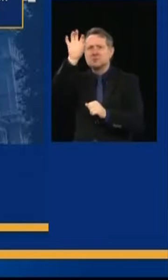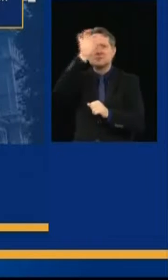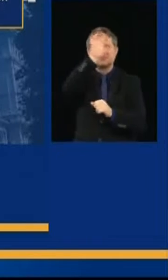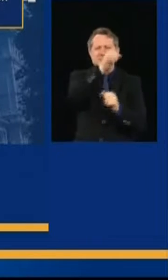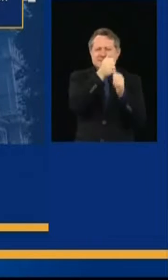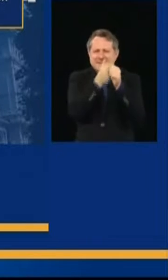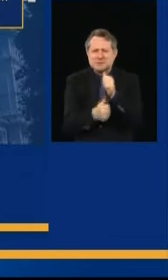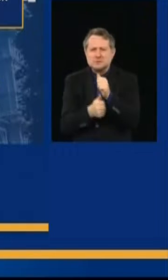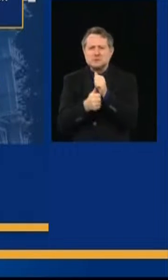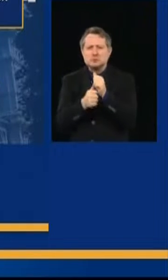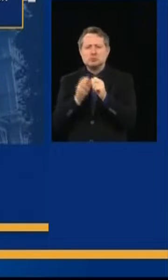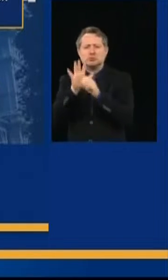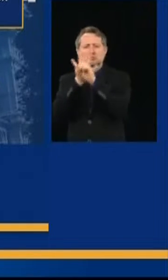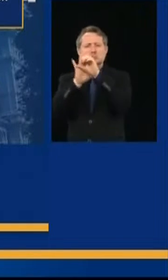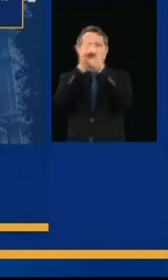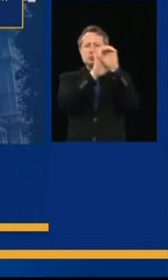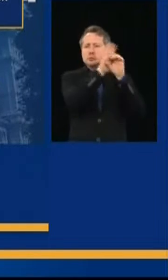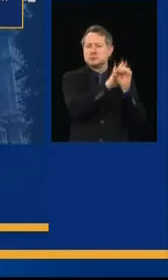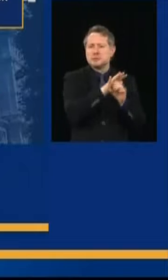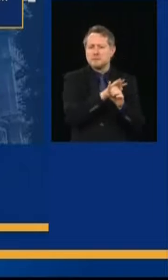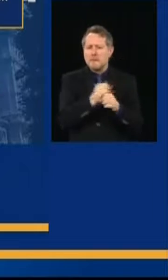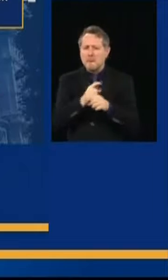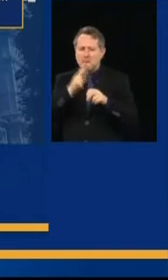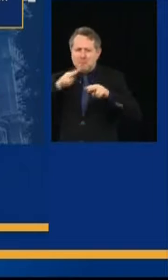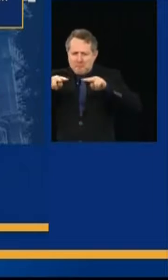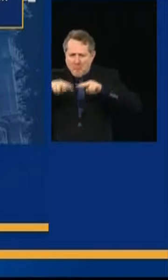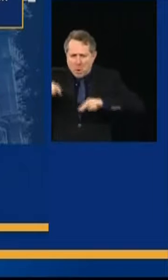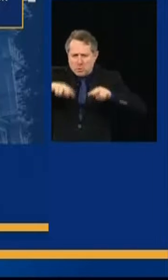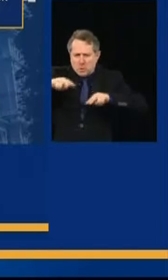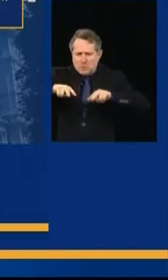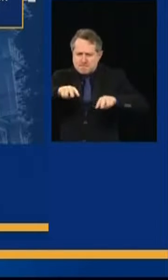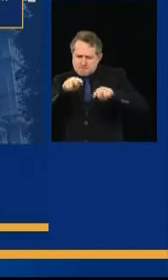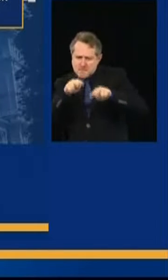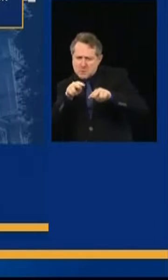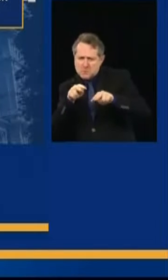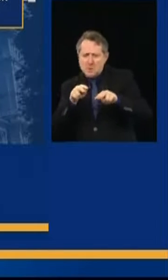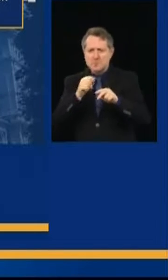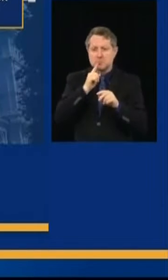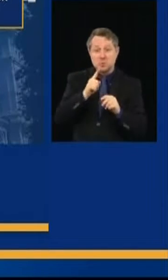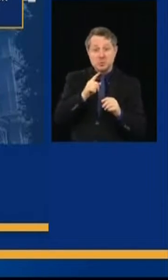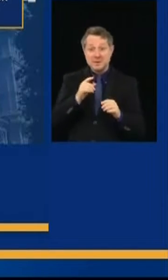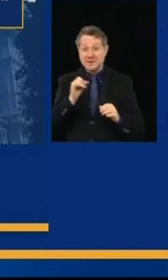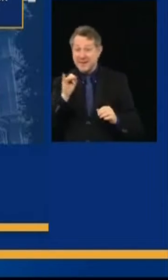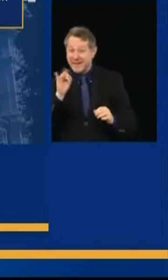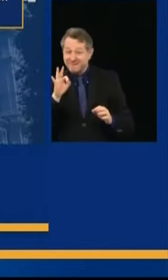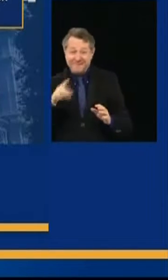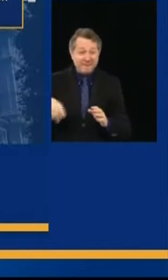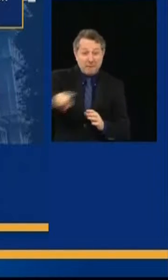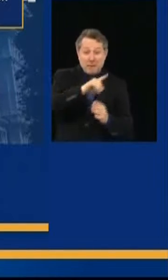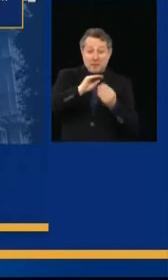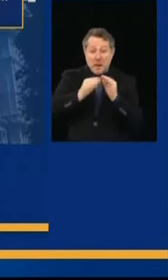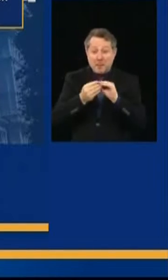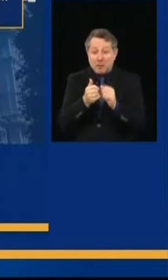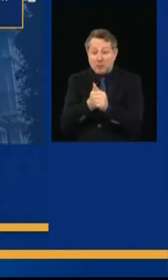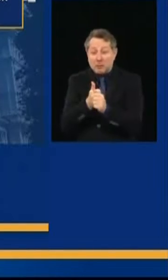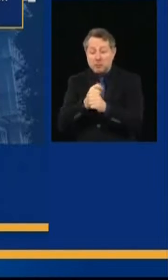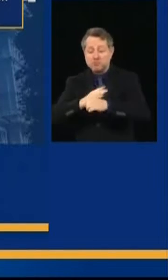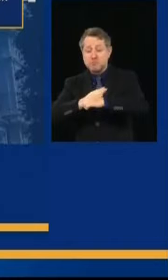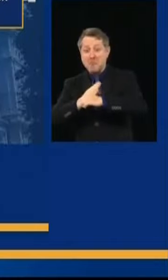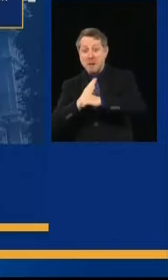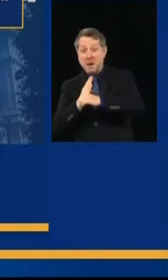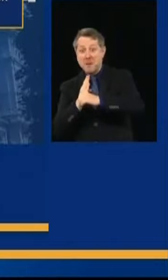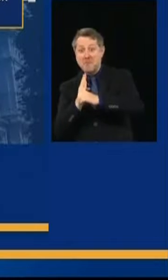has to be monitored. And you see those numbers starting to move, you will know